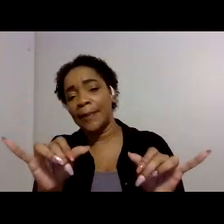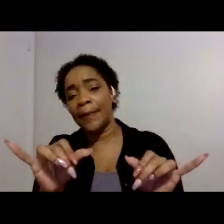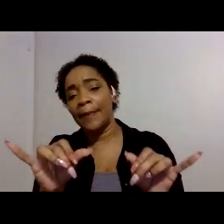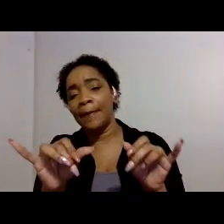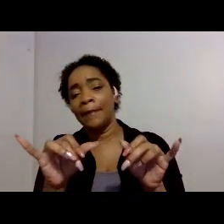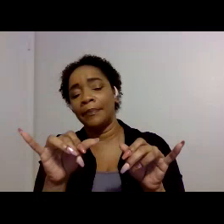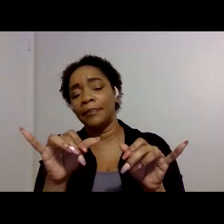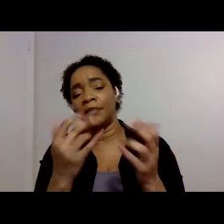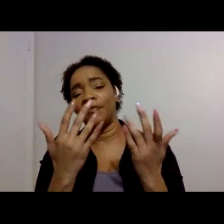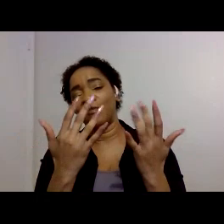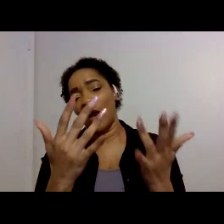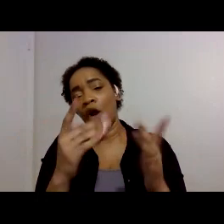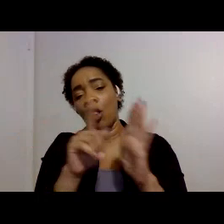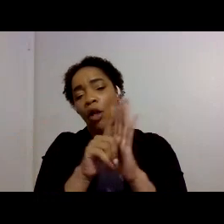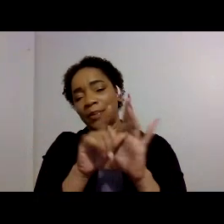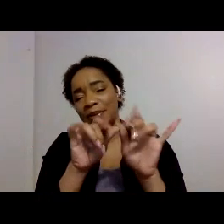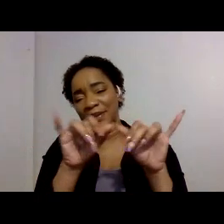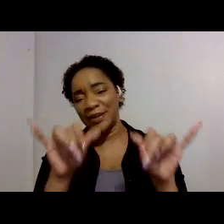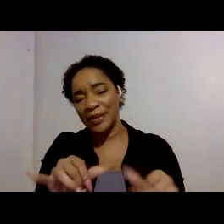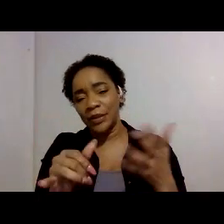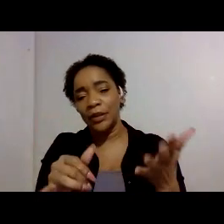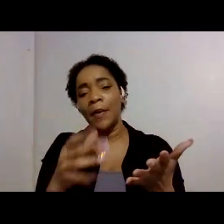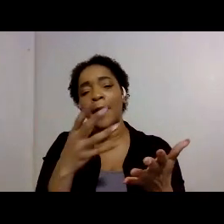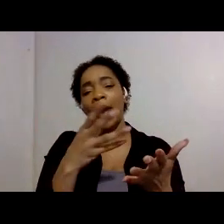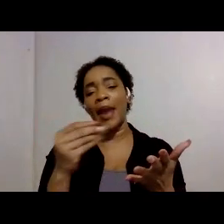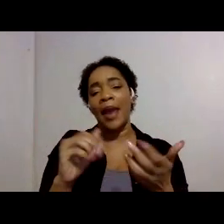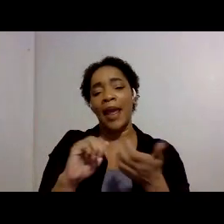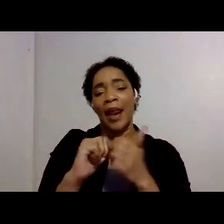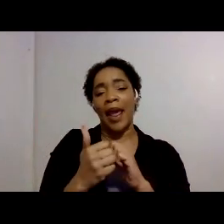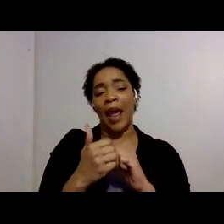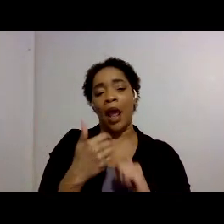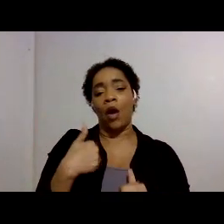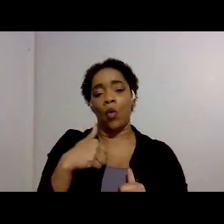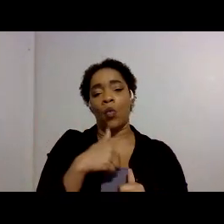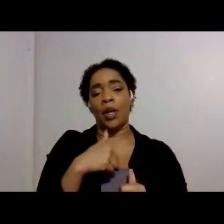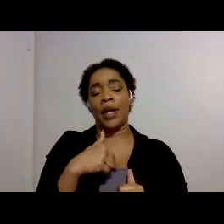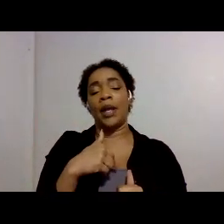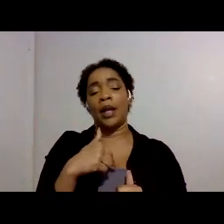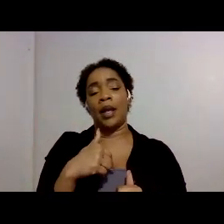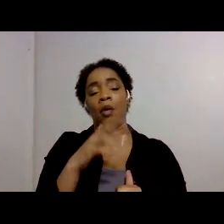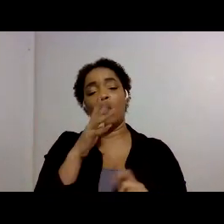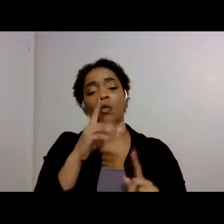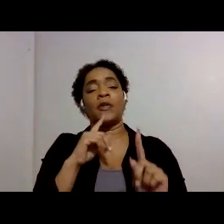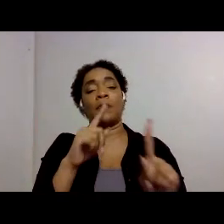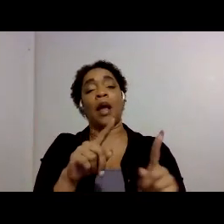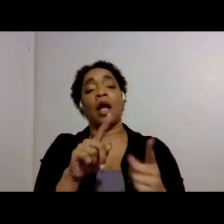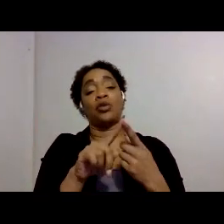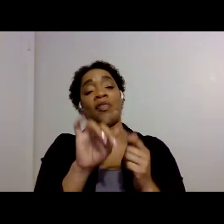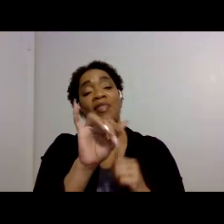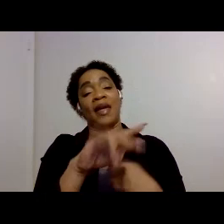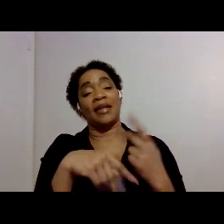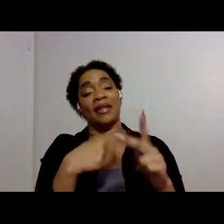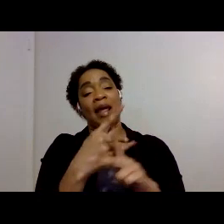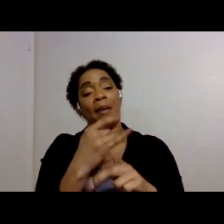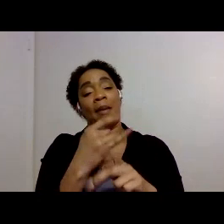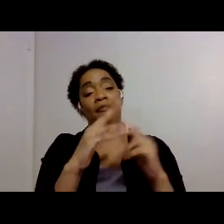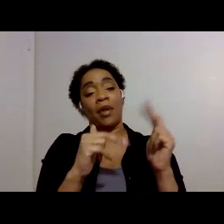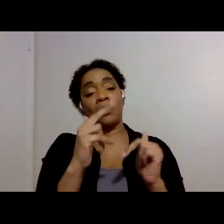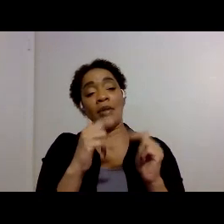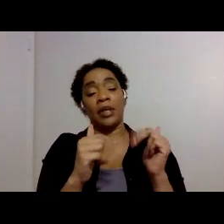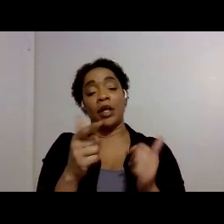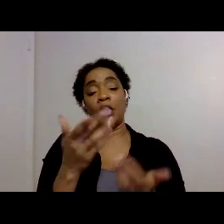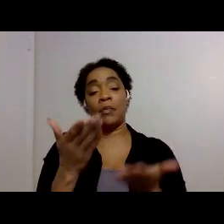along with how our firefighting team would respond to that type of building. So you may, you may go to a business